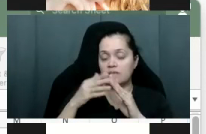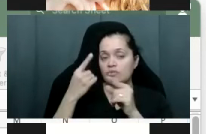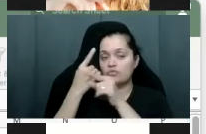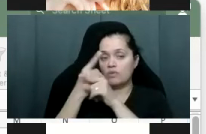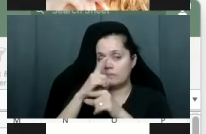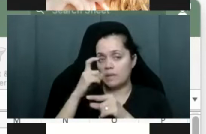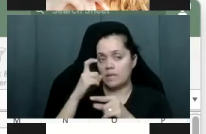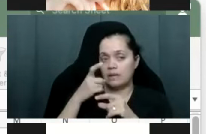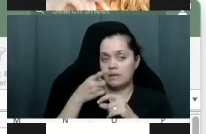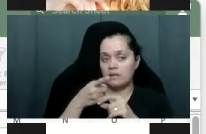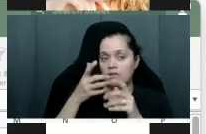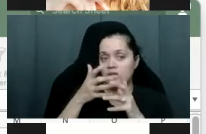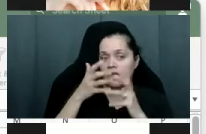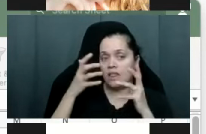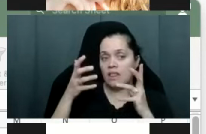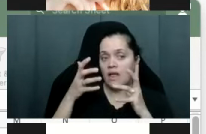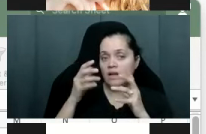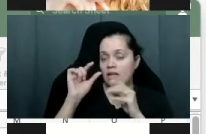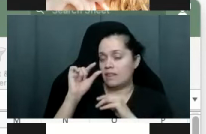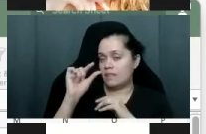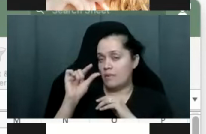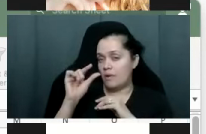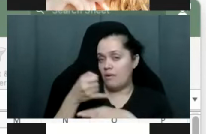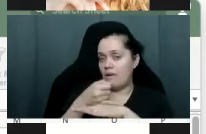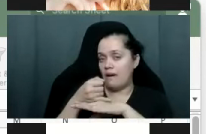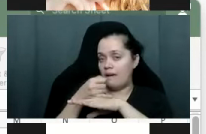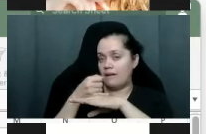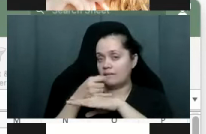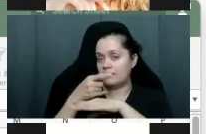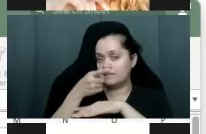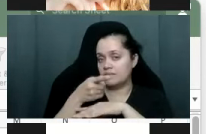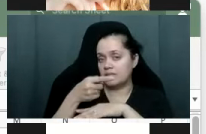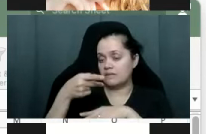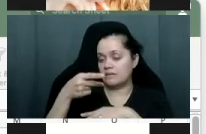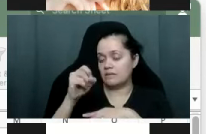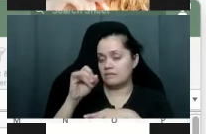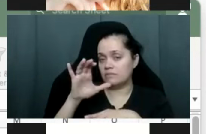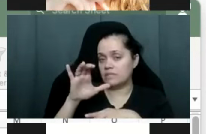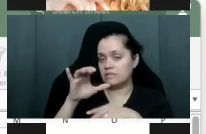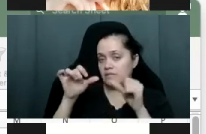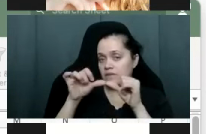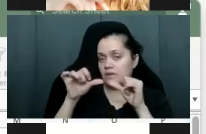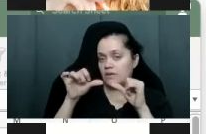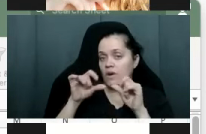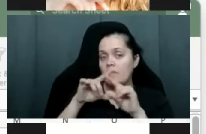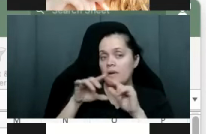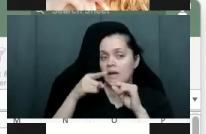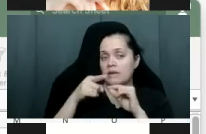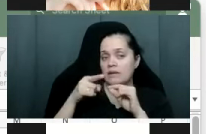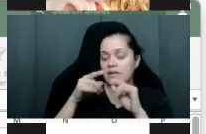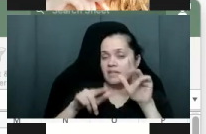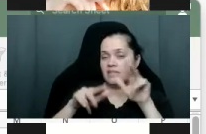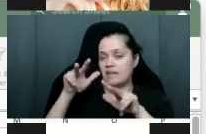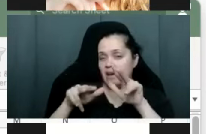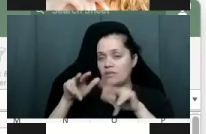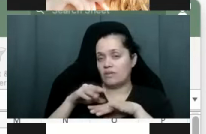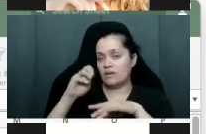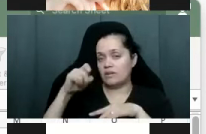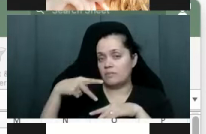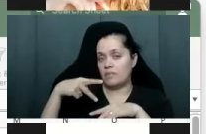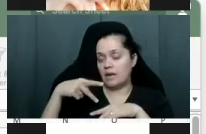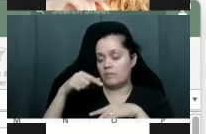because there's lots of little islands here in the Pacific realm. And it's awkward on a map quiz to